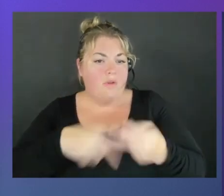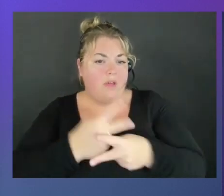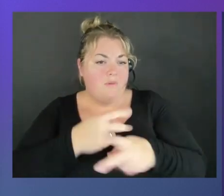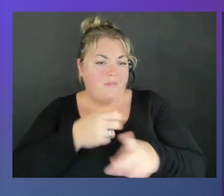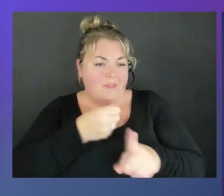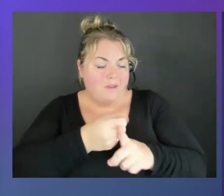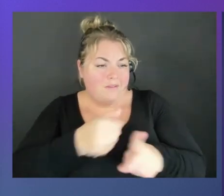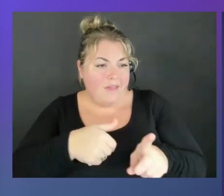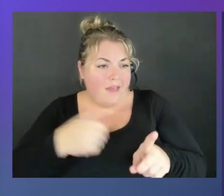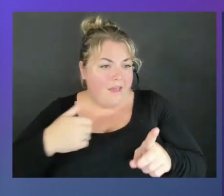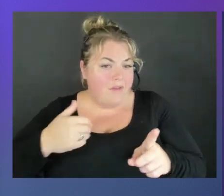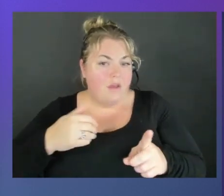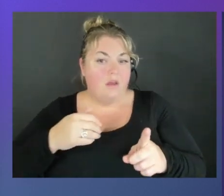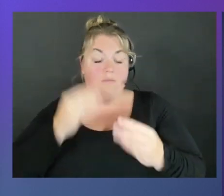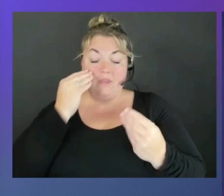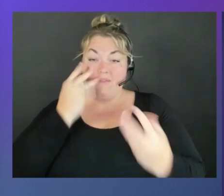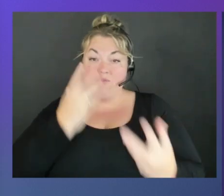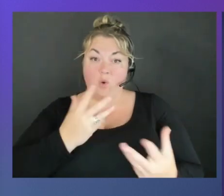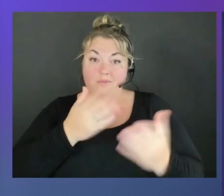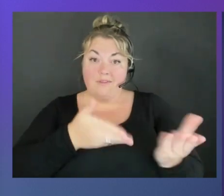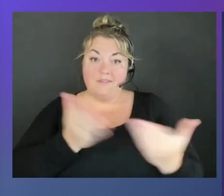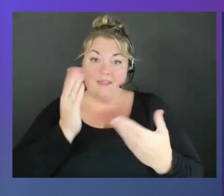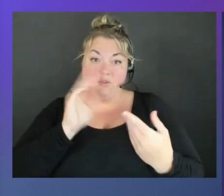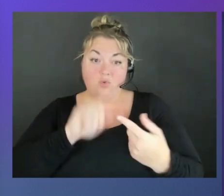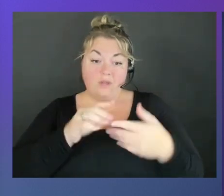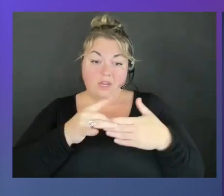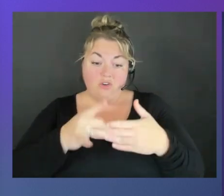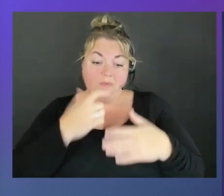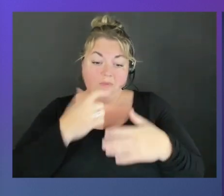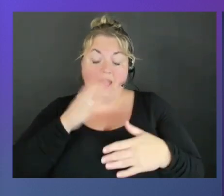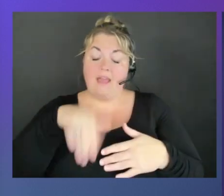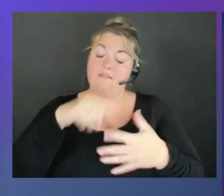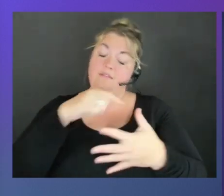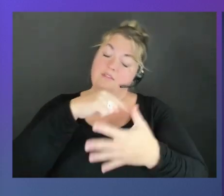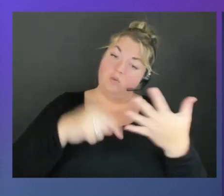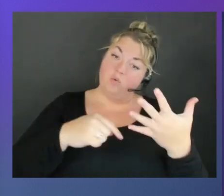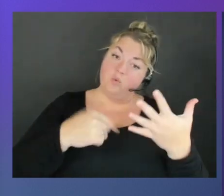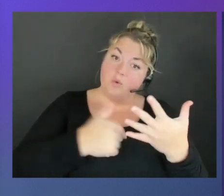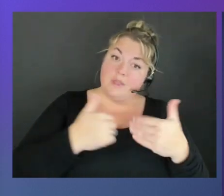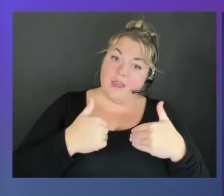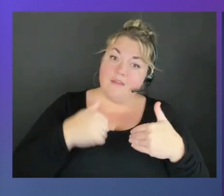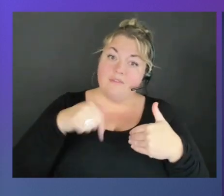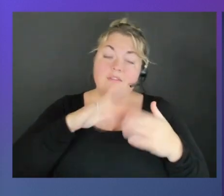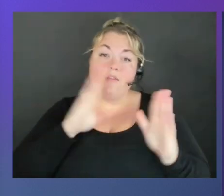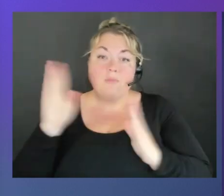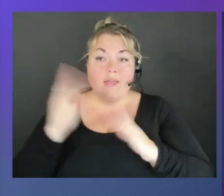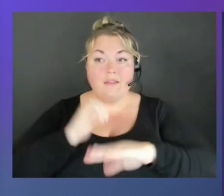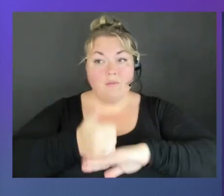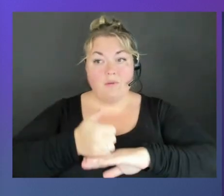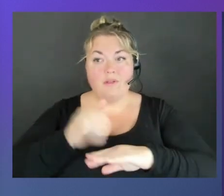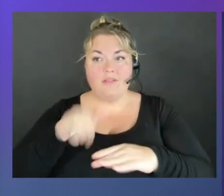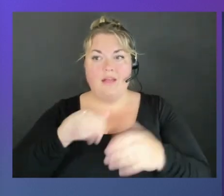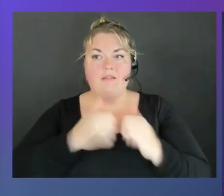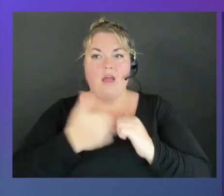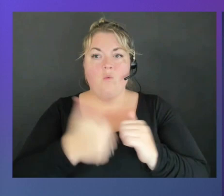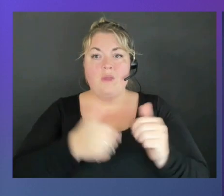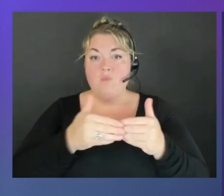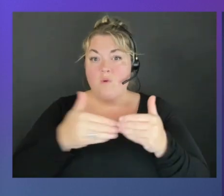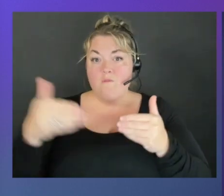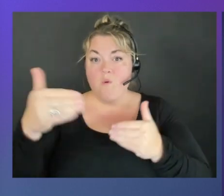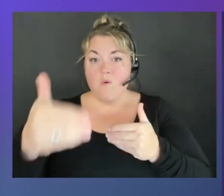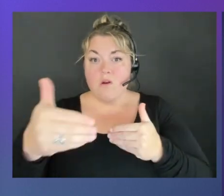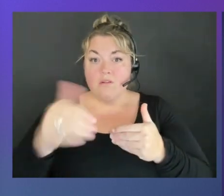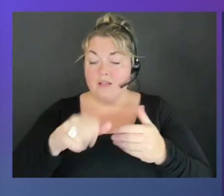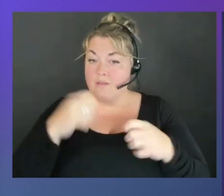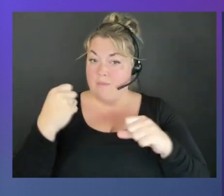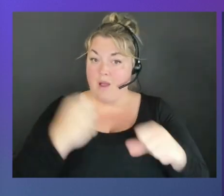Be informed, take that data back to leadership and say, hey, this is what we've got. This is the plan we need to implement, and here's how we move forward. That's a pretty powerful tool just natively